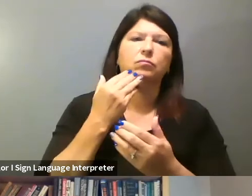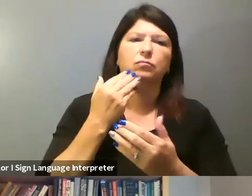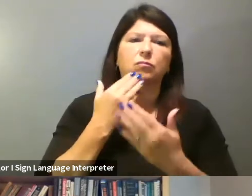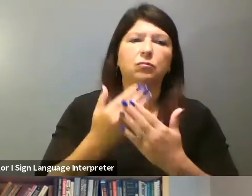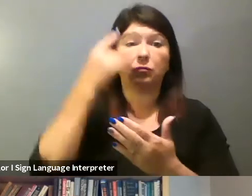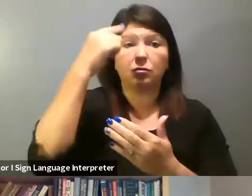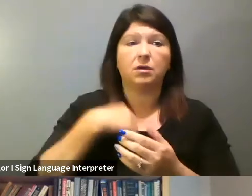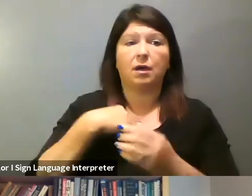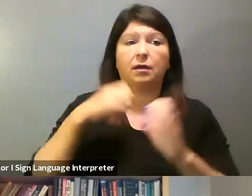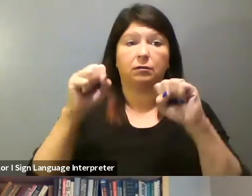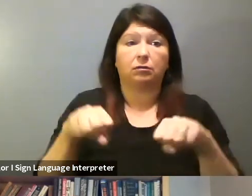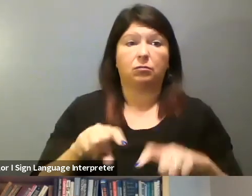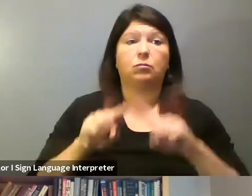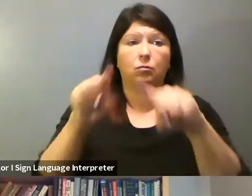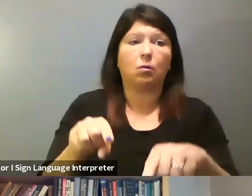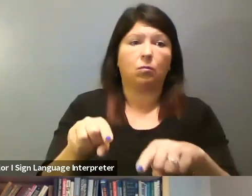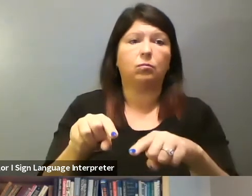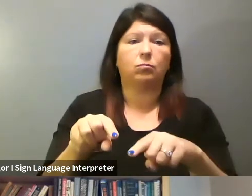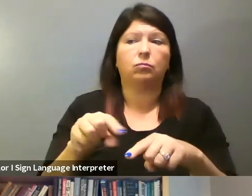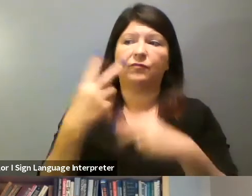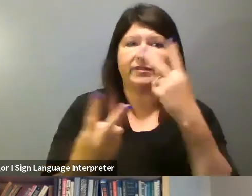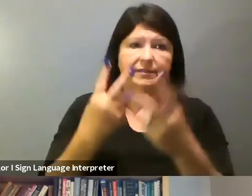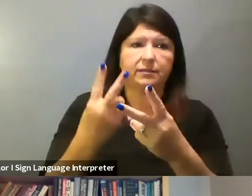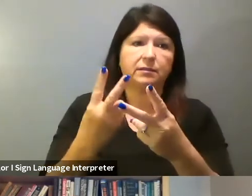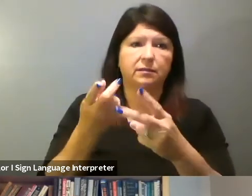I was able to visit him a couple times a year. So